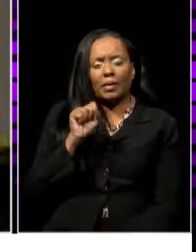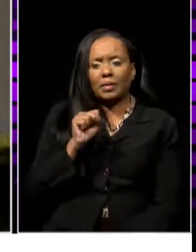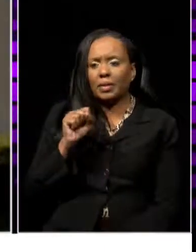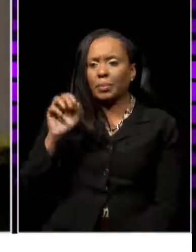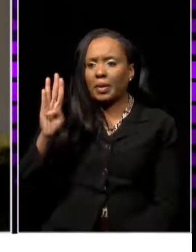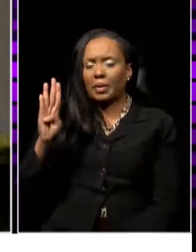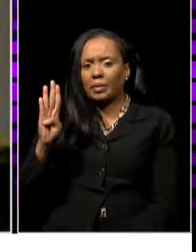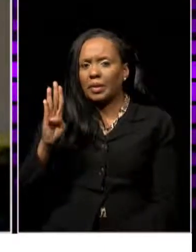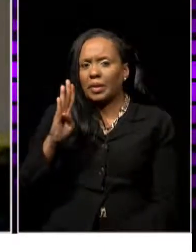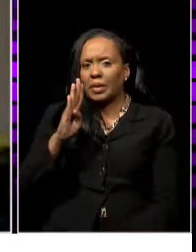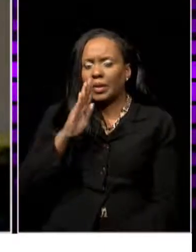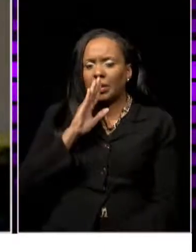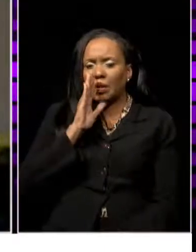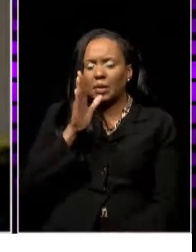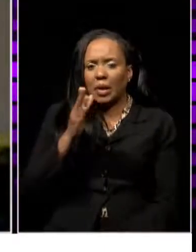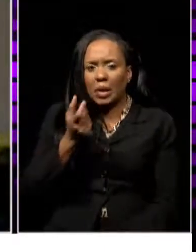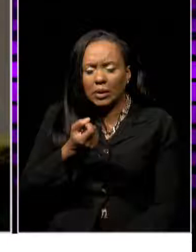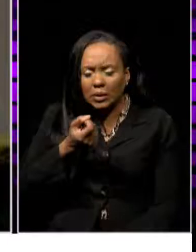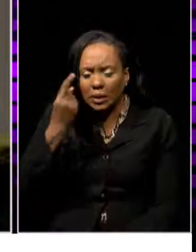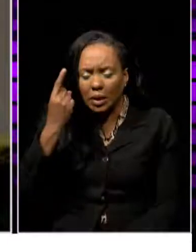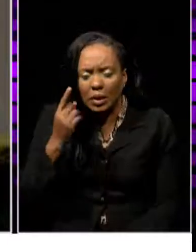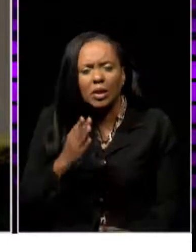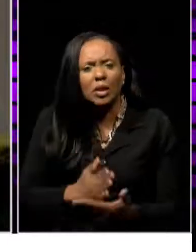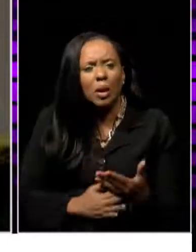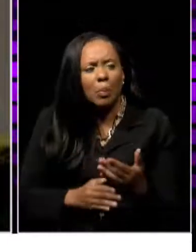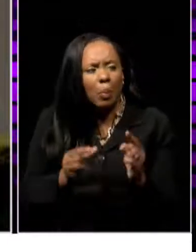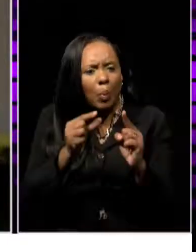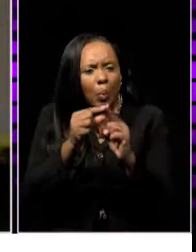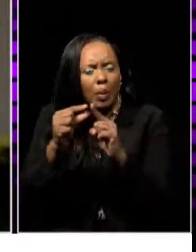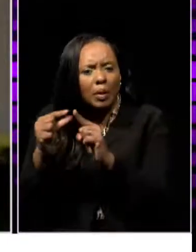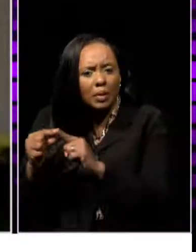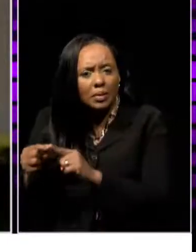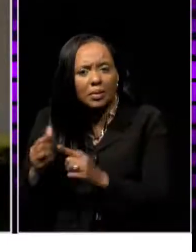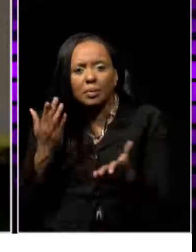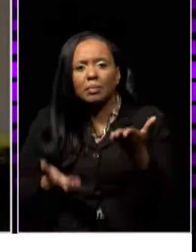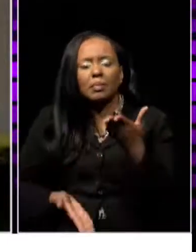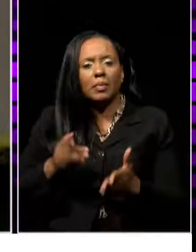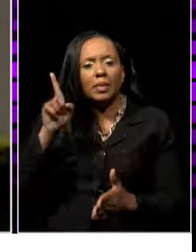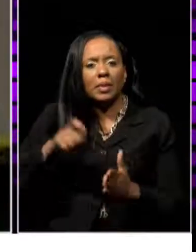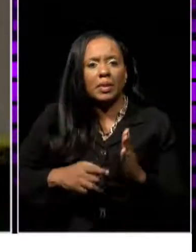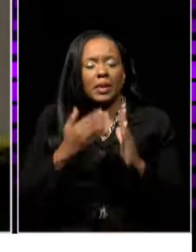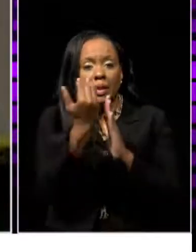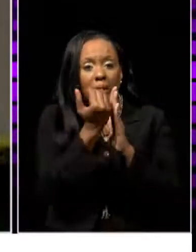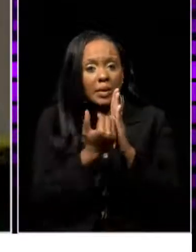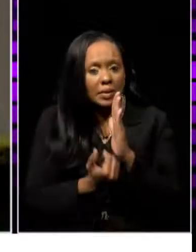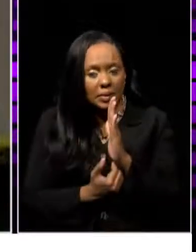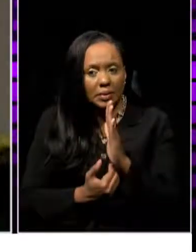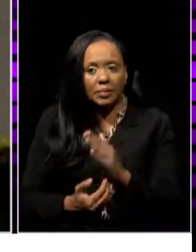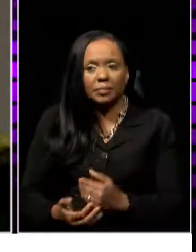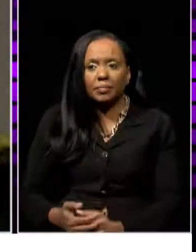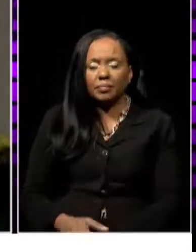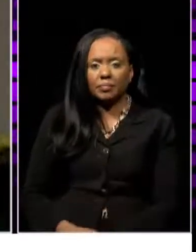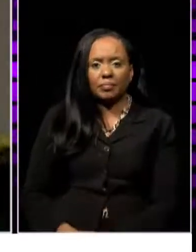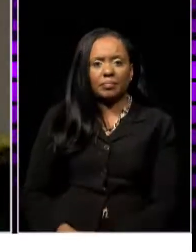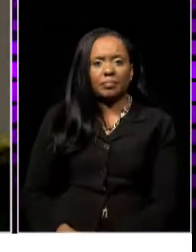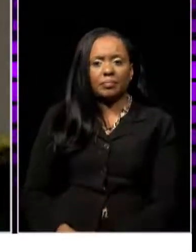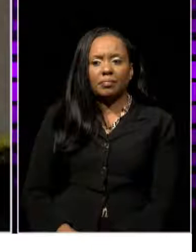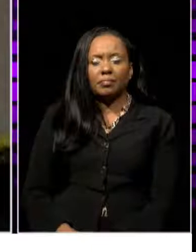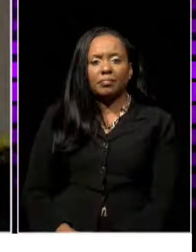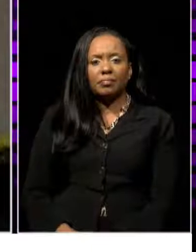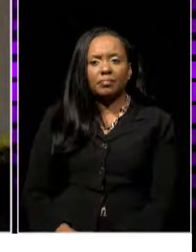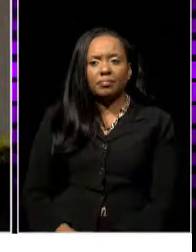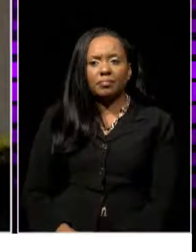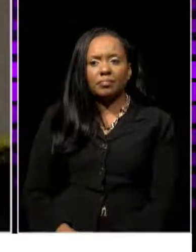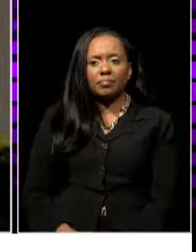your child may need lessons. So it depends on what they need. And let me be also clear,